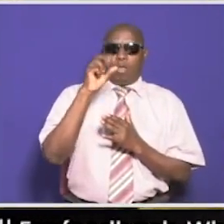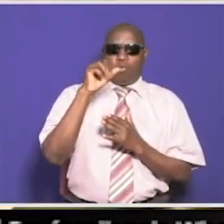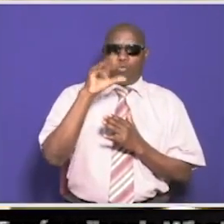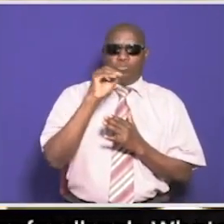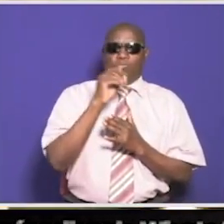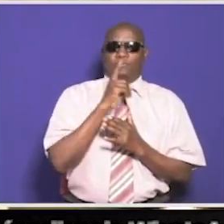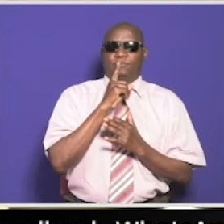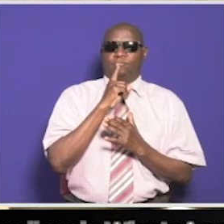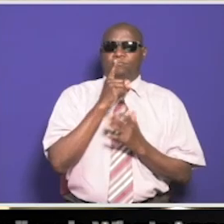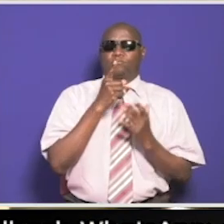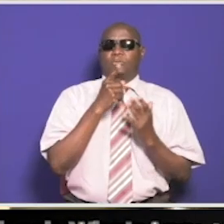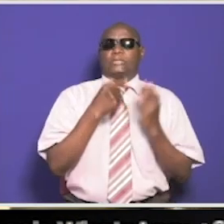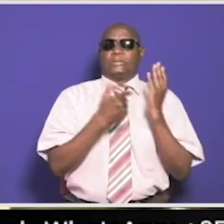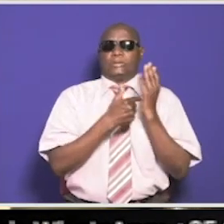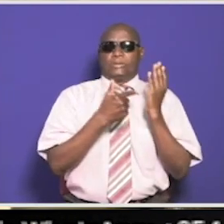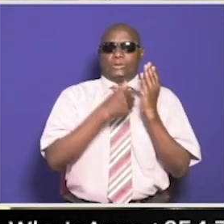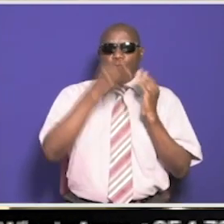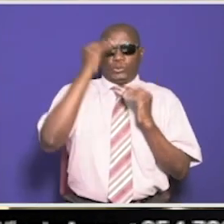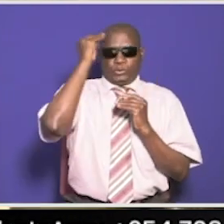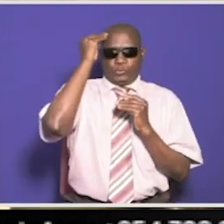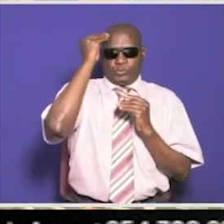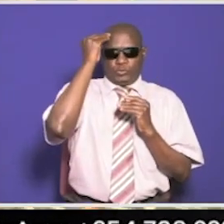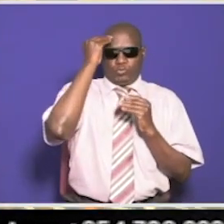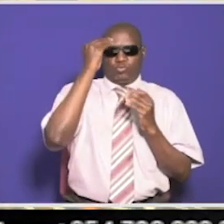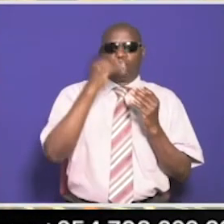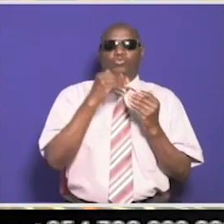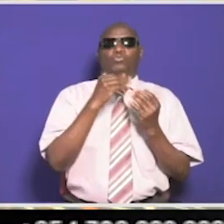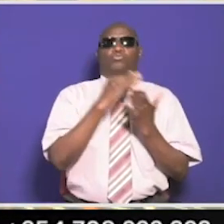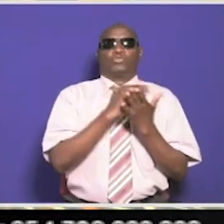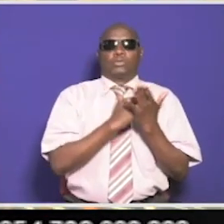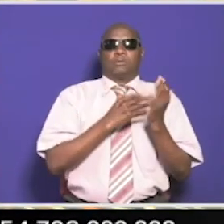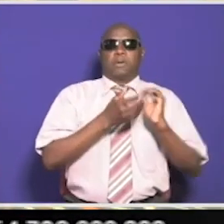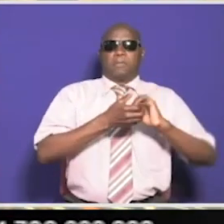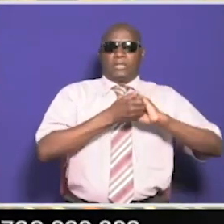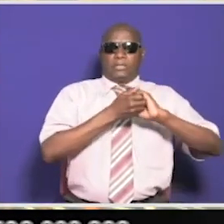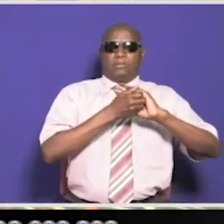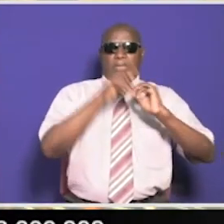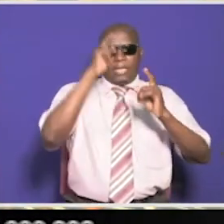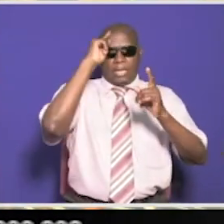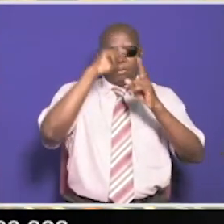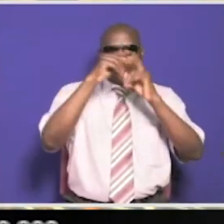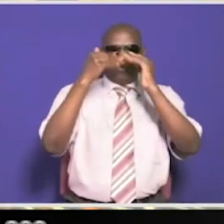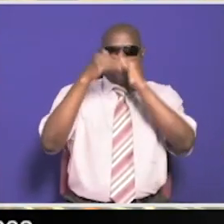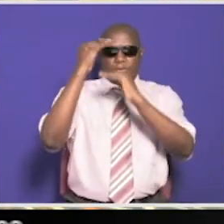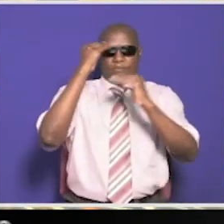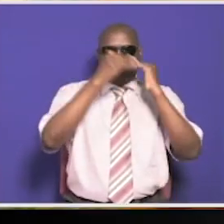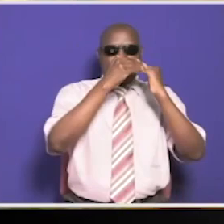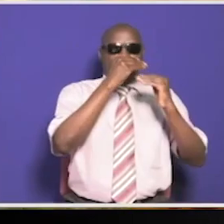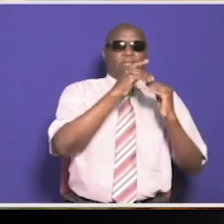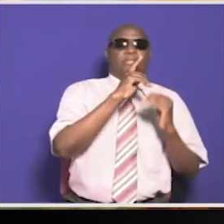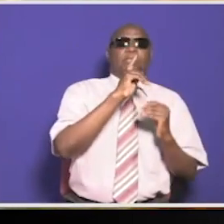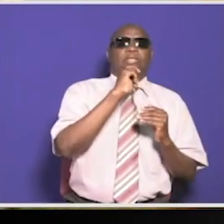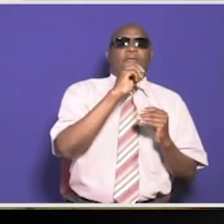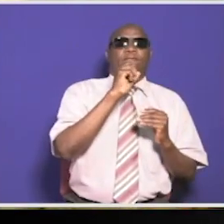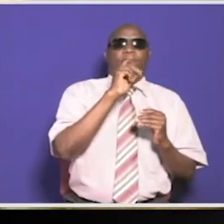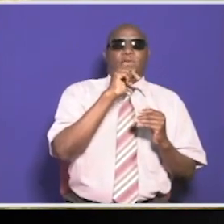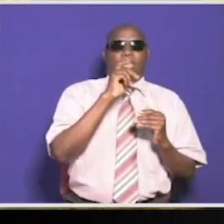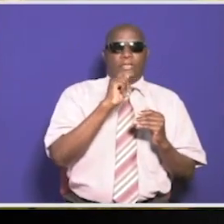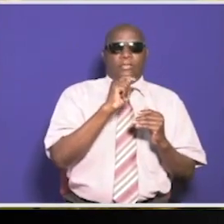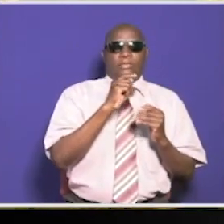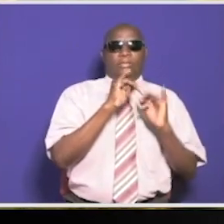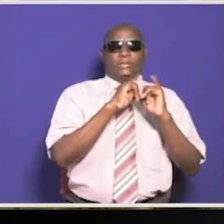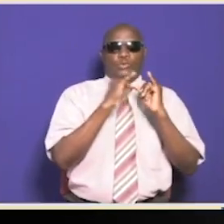digital literacy program through partnerships targeting universities, TVET institutions, primary schools, and